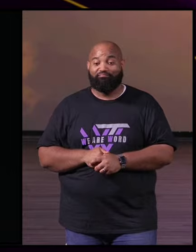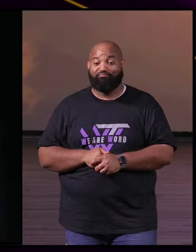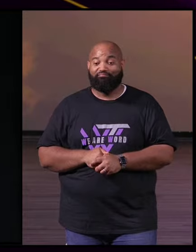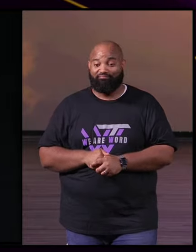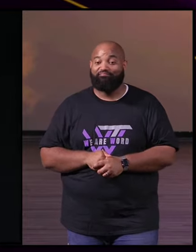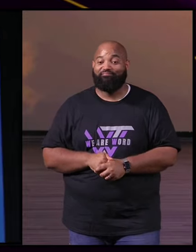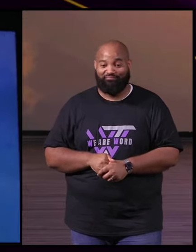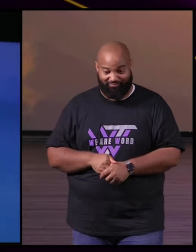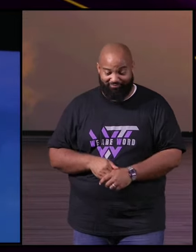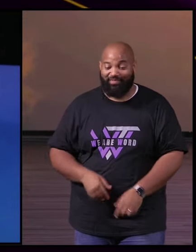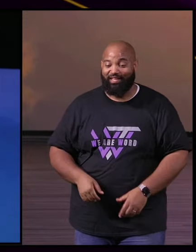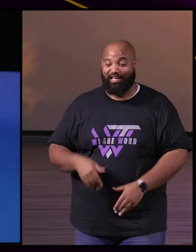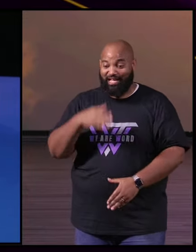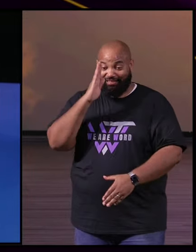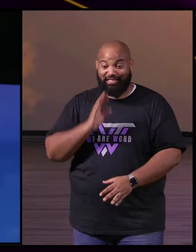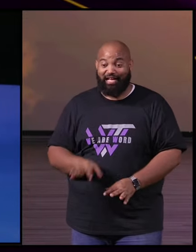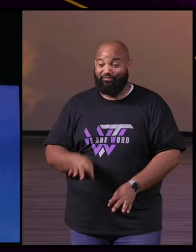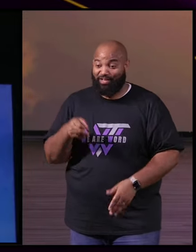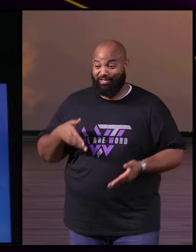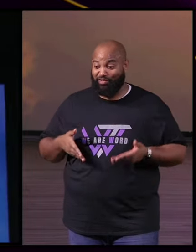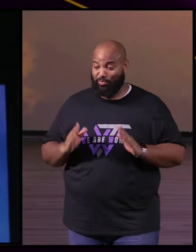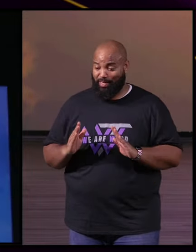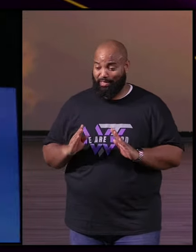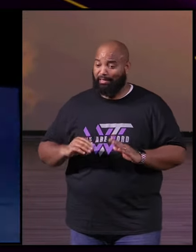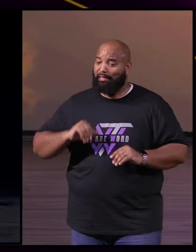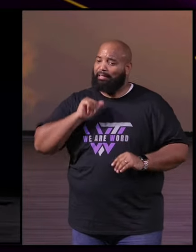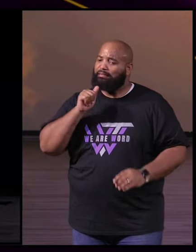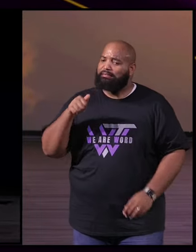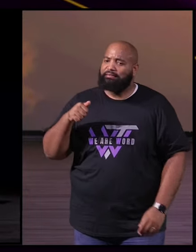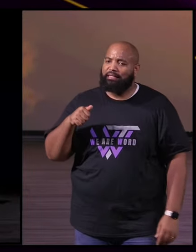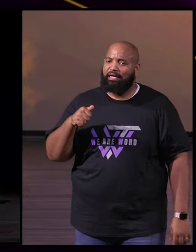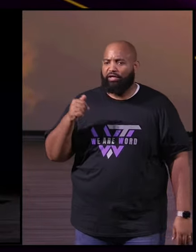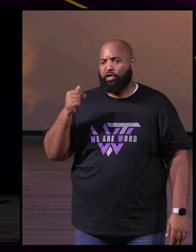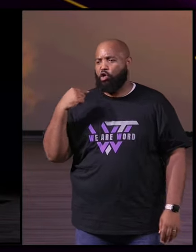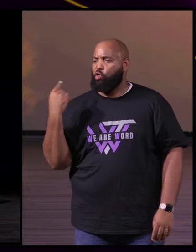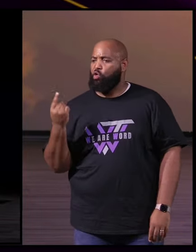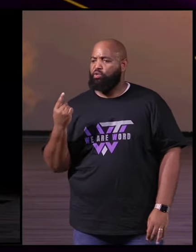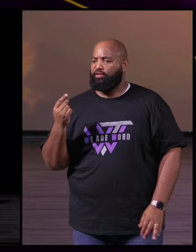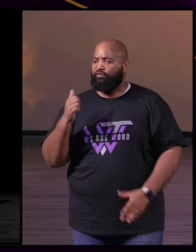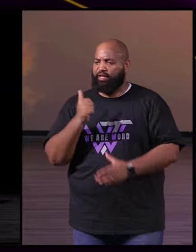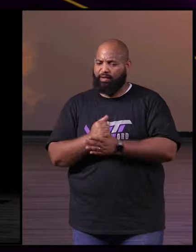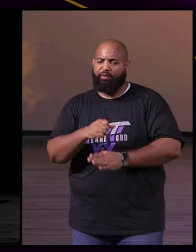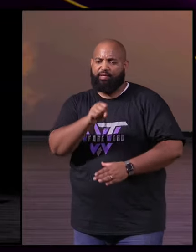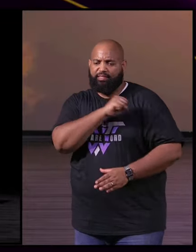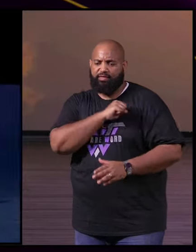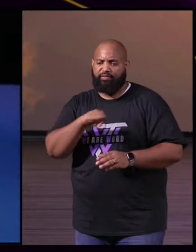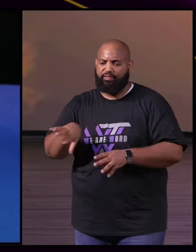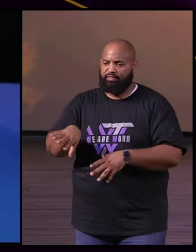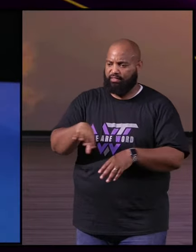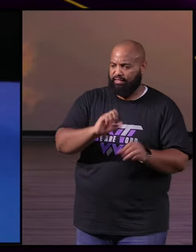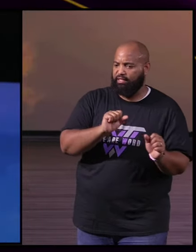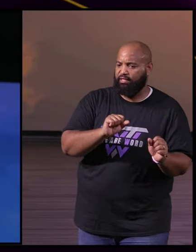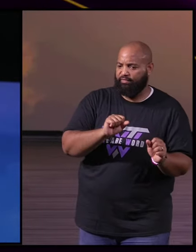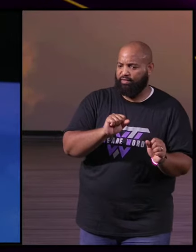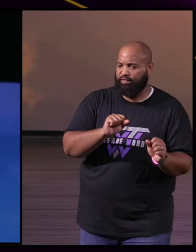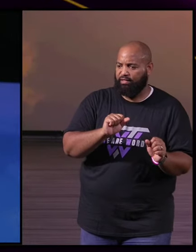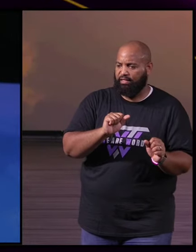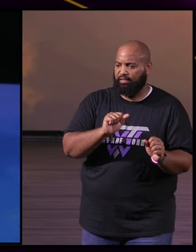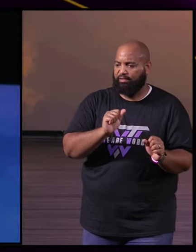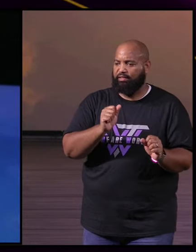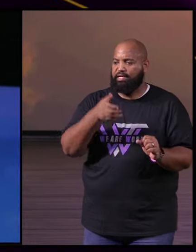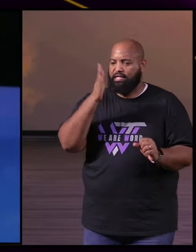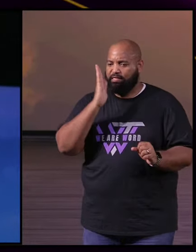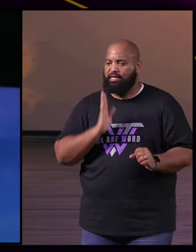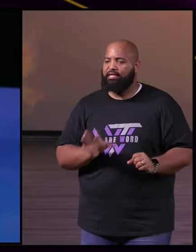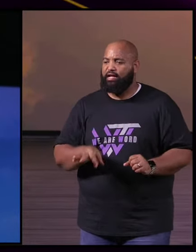he finds a way not only for Abram and Sarah to leave,